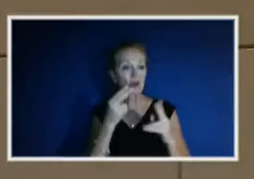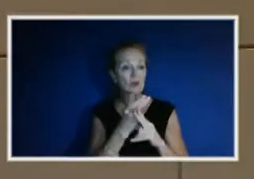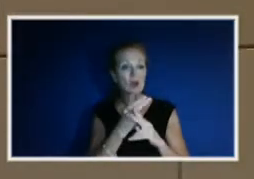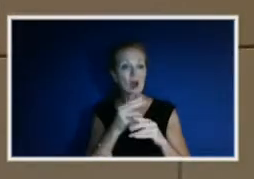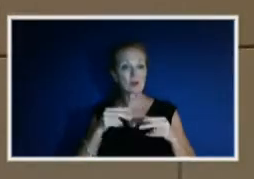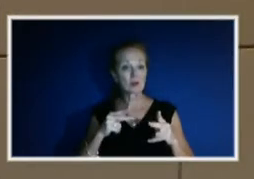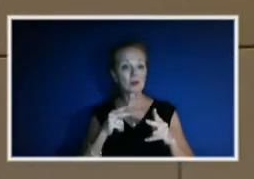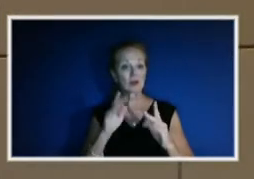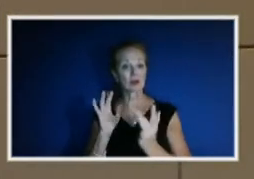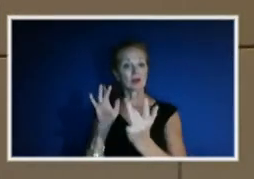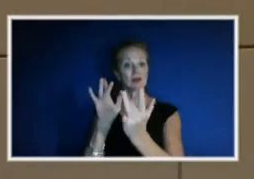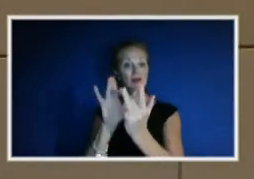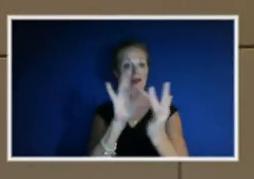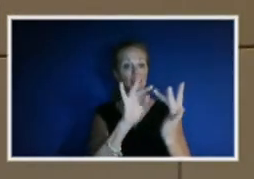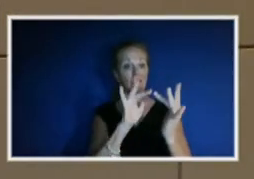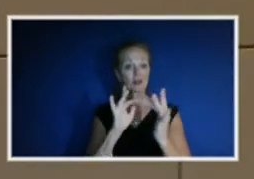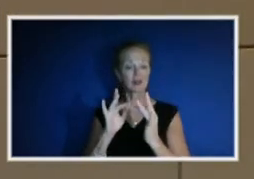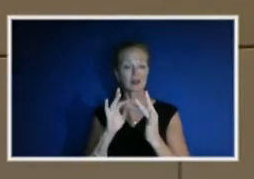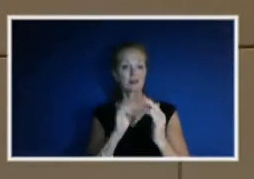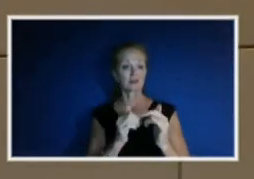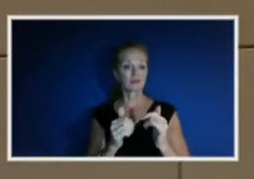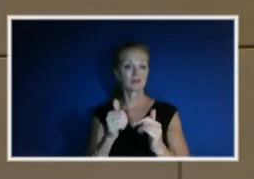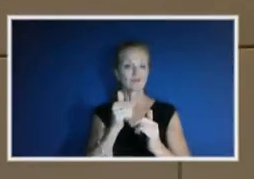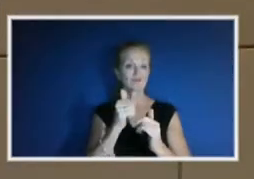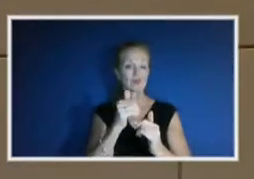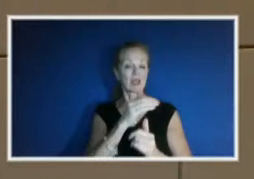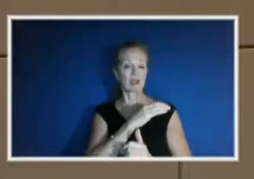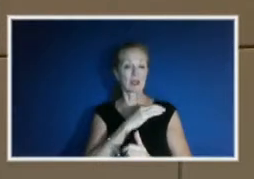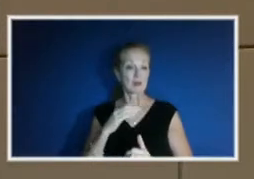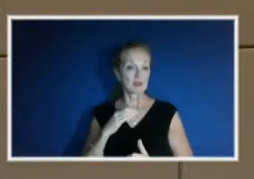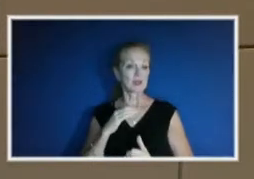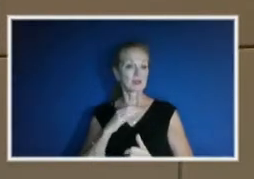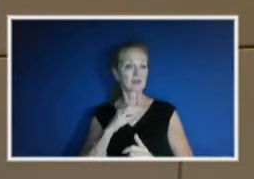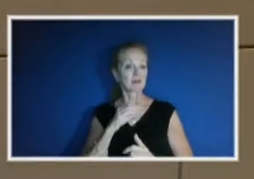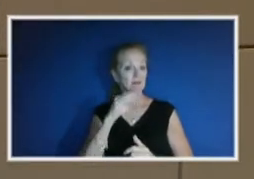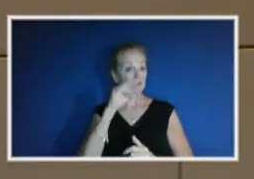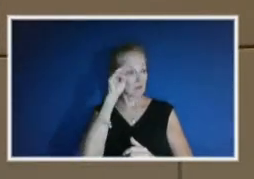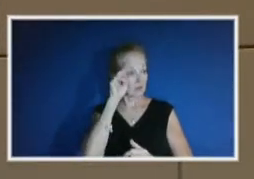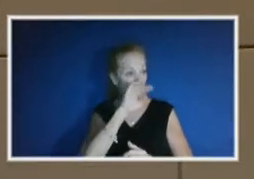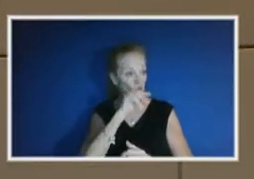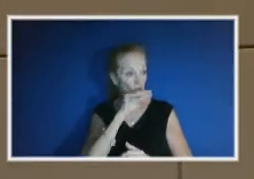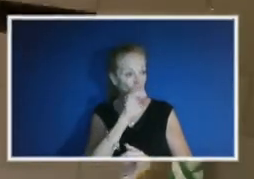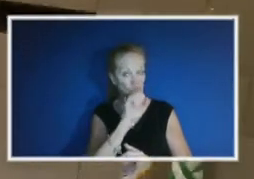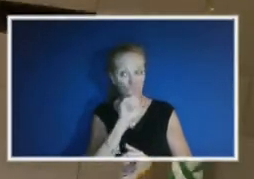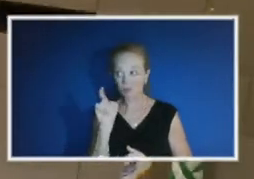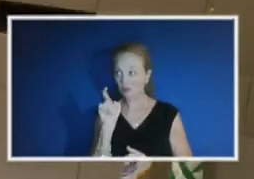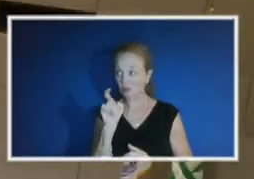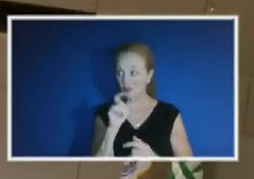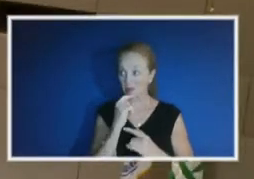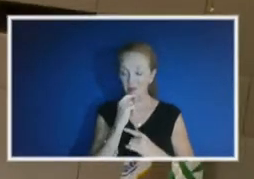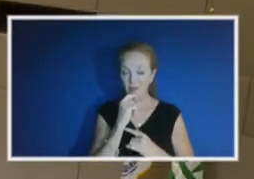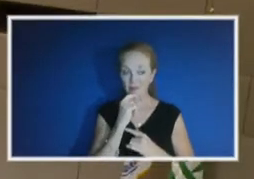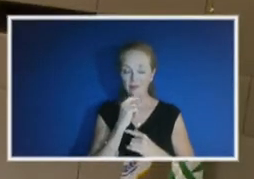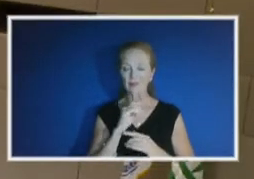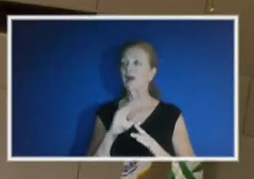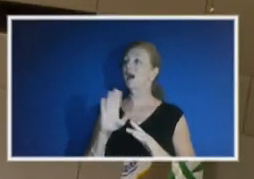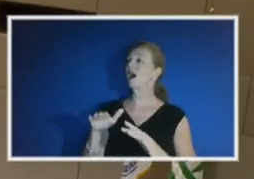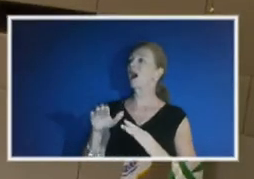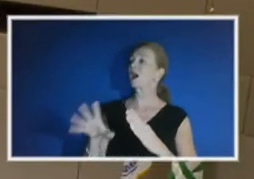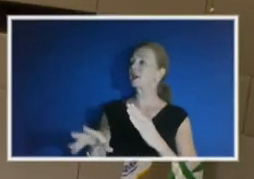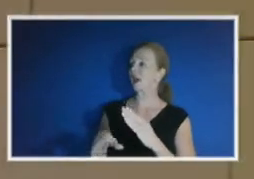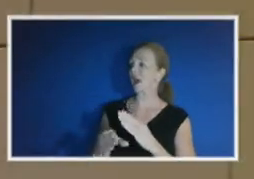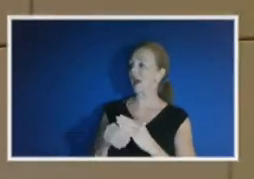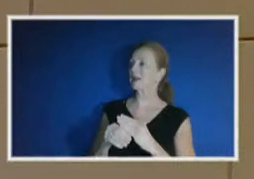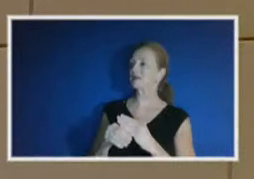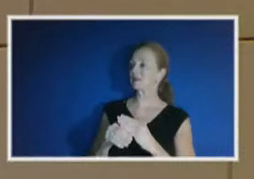out to the committee chairs, Mr. Jones. Can I add something to that? In your committee assignments